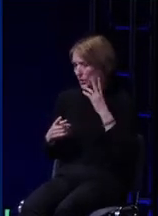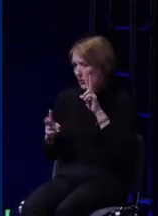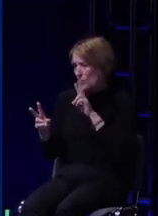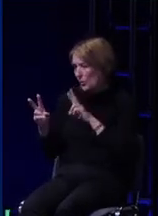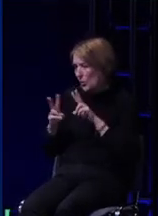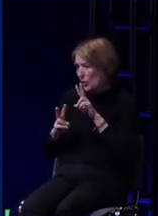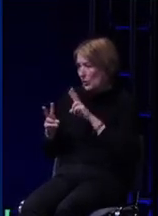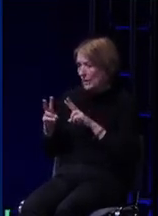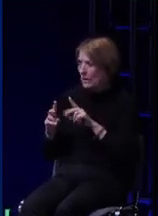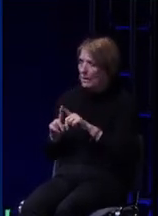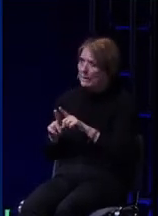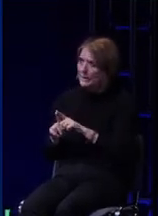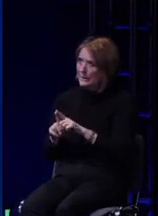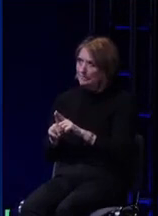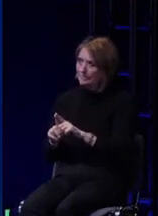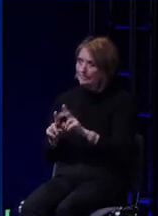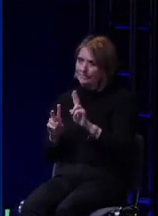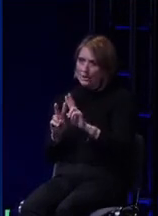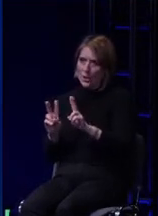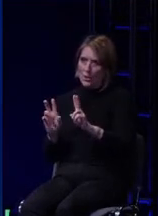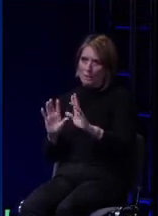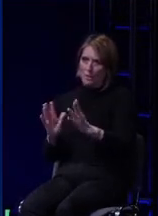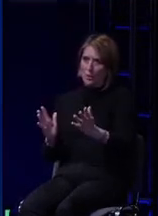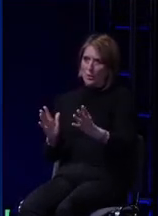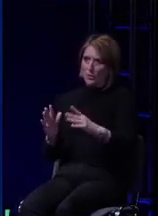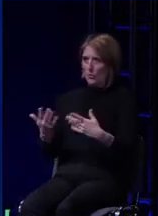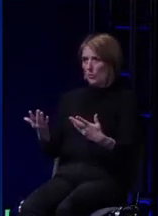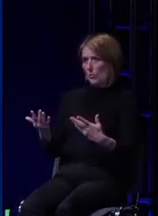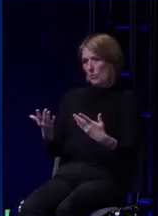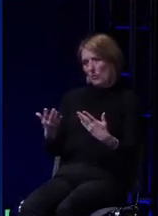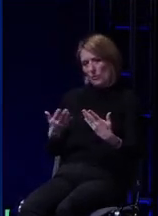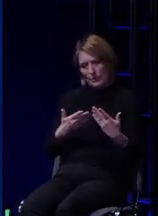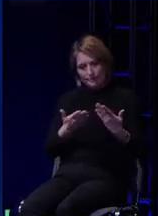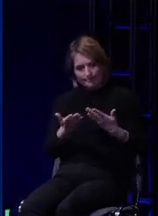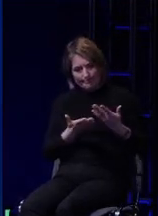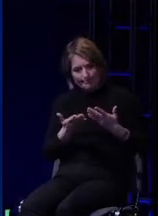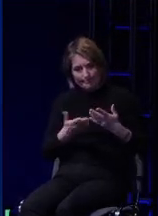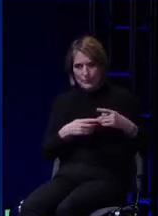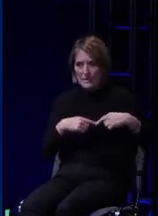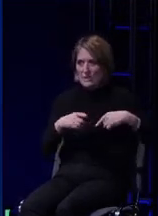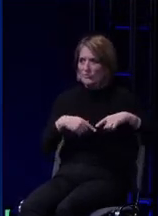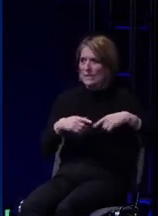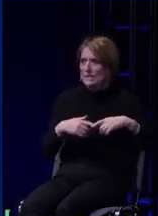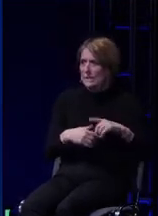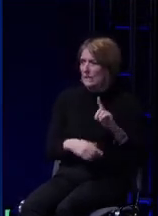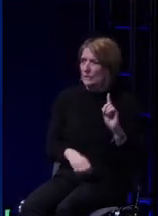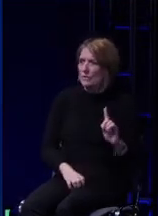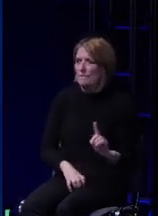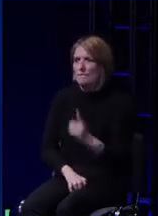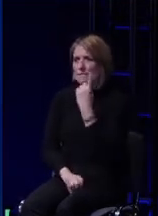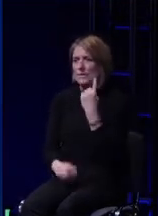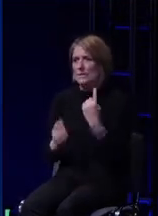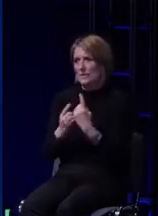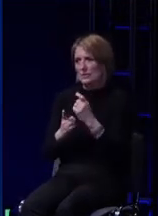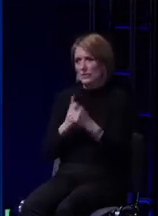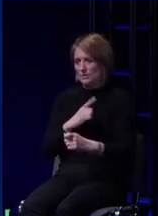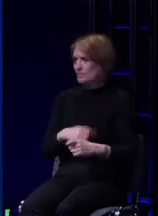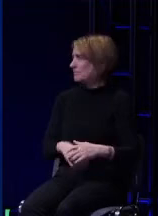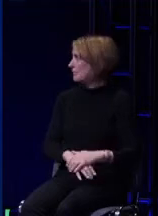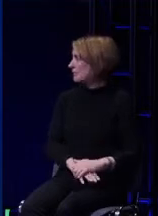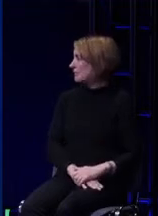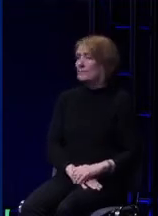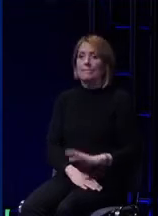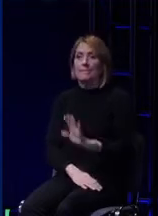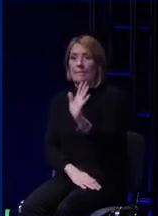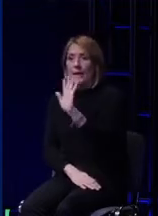looking at a lookbook or working with the director? What are your first things that you do?